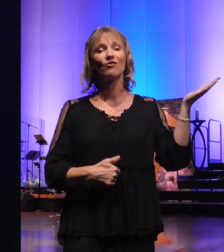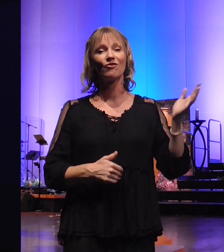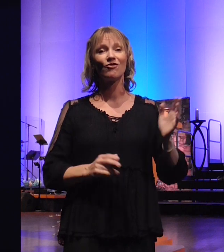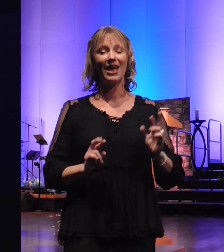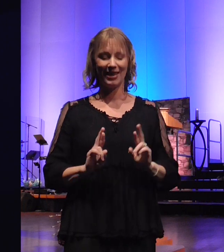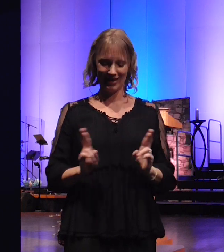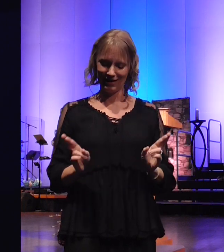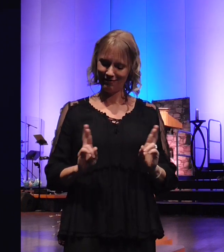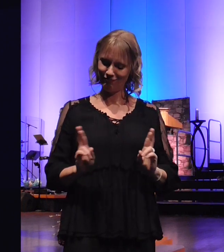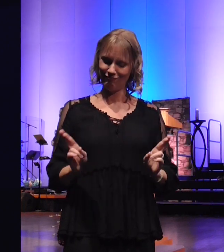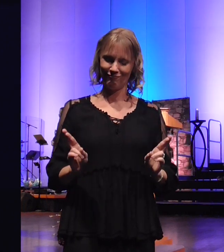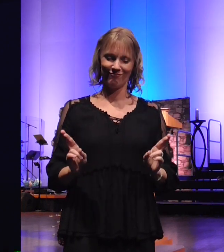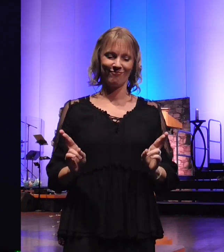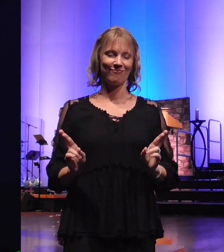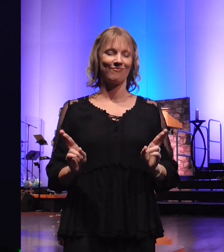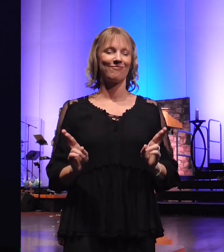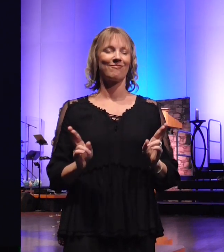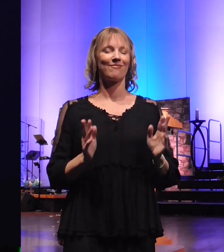Get ready,